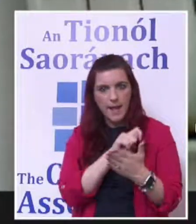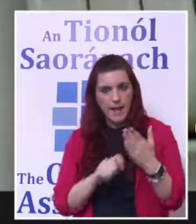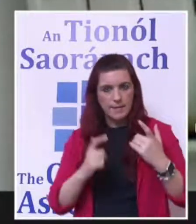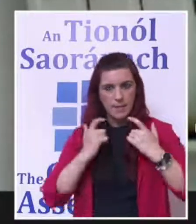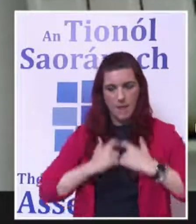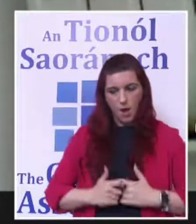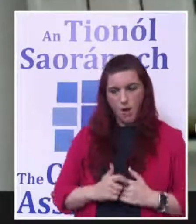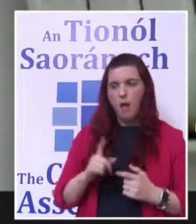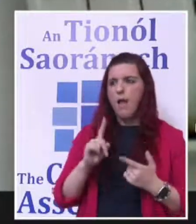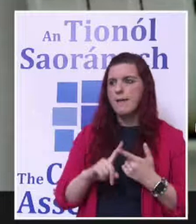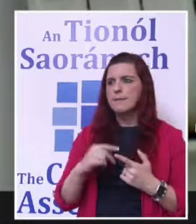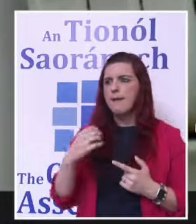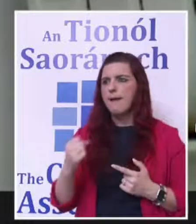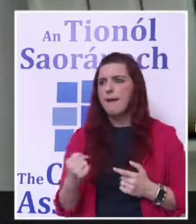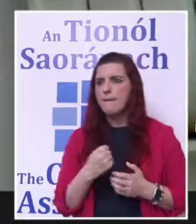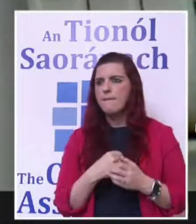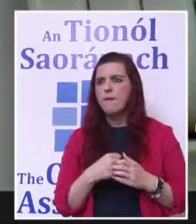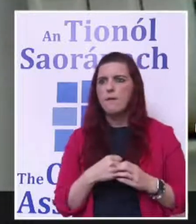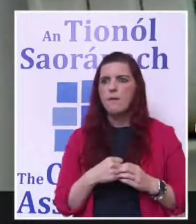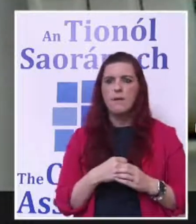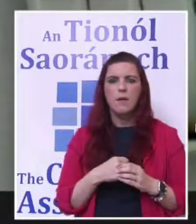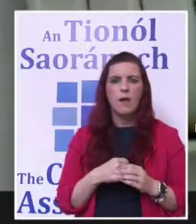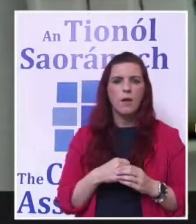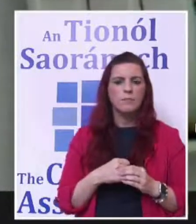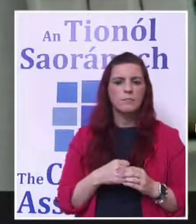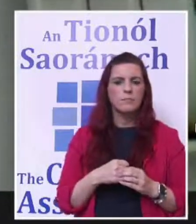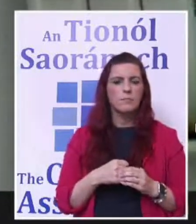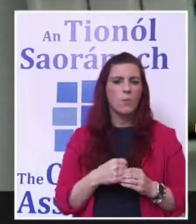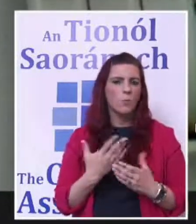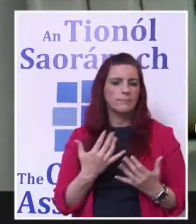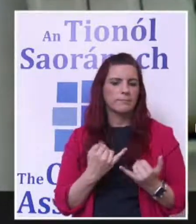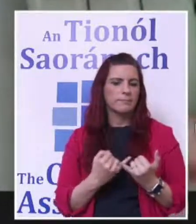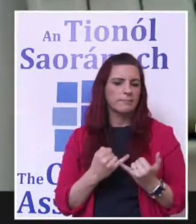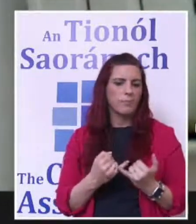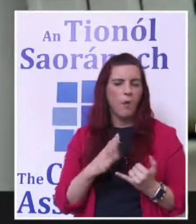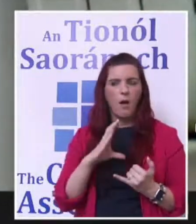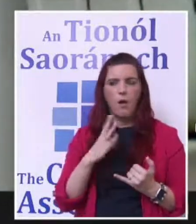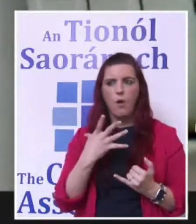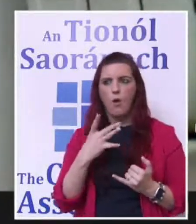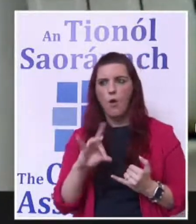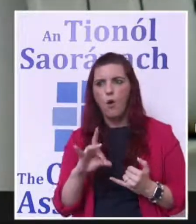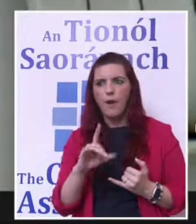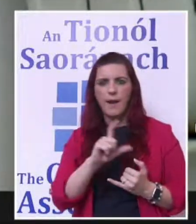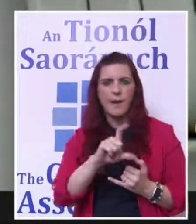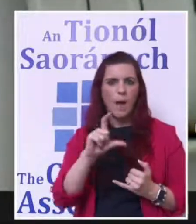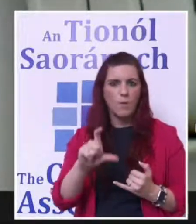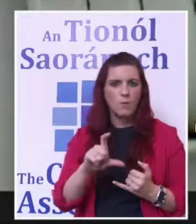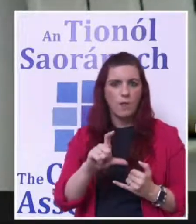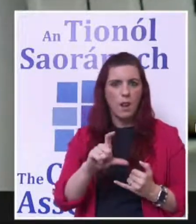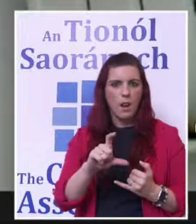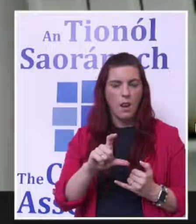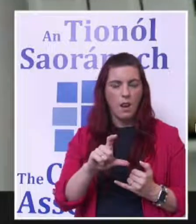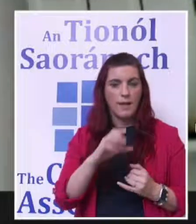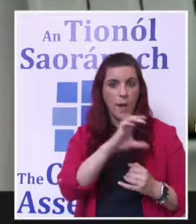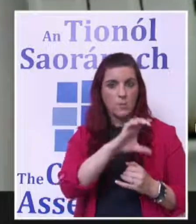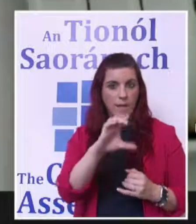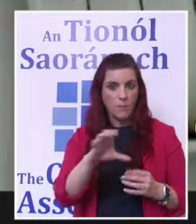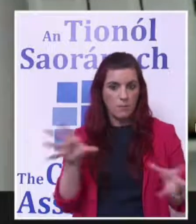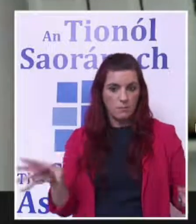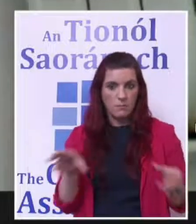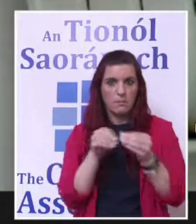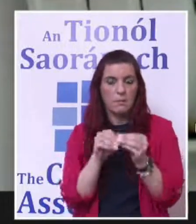have smaller structures. So in the way that Cork County was reduced as Cork City was increased, might be a potential